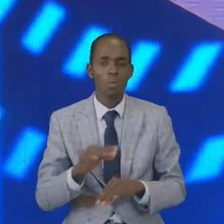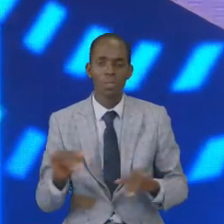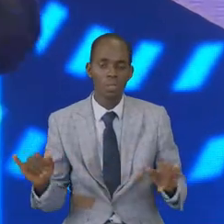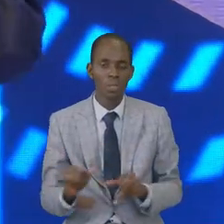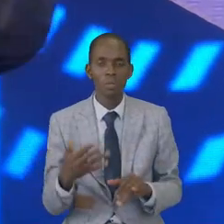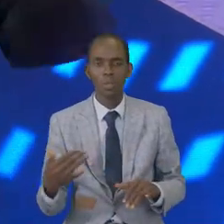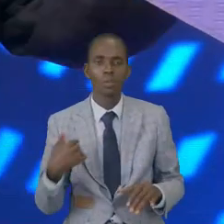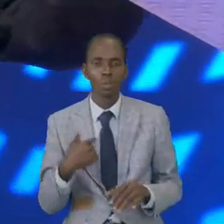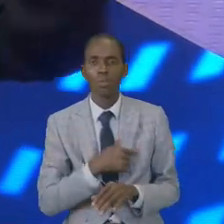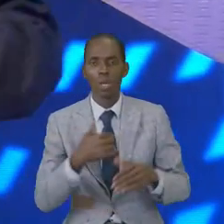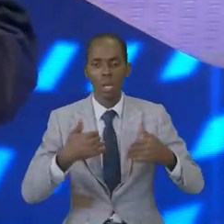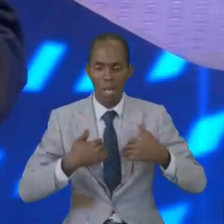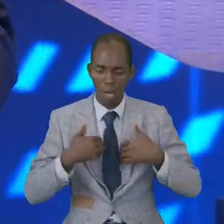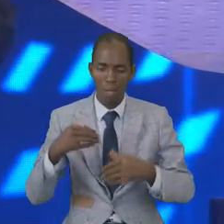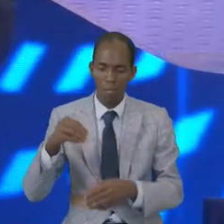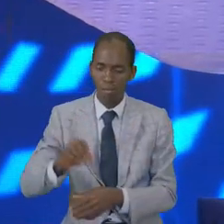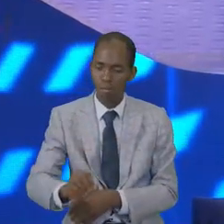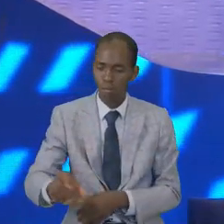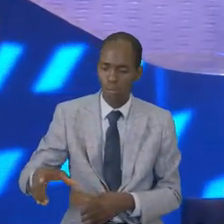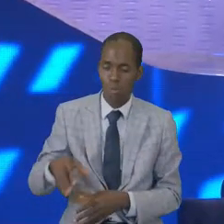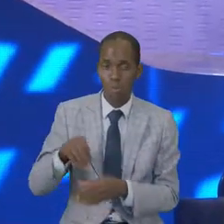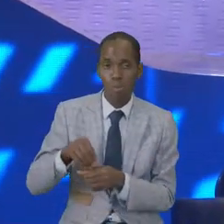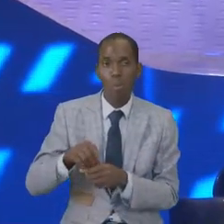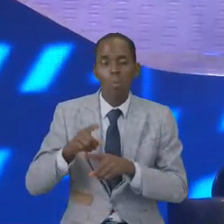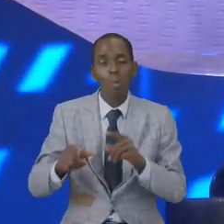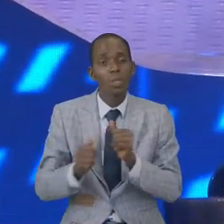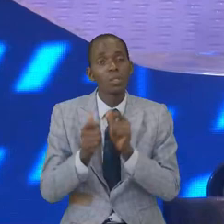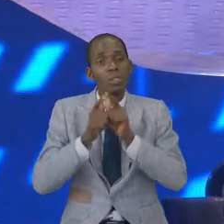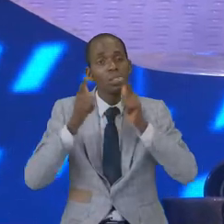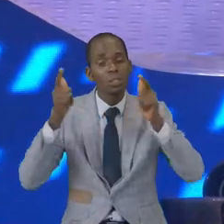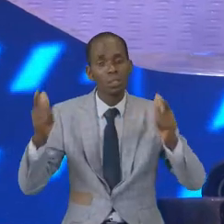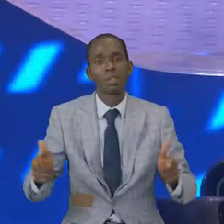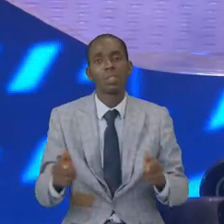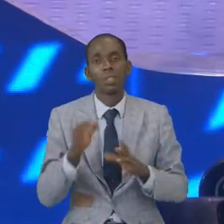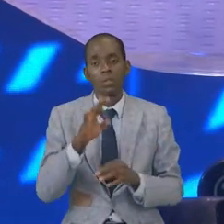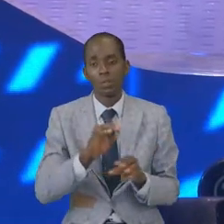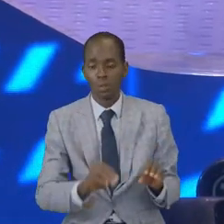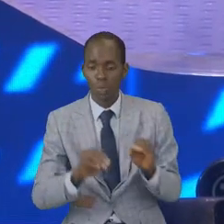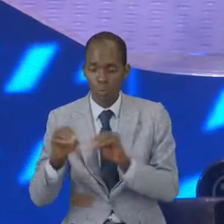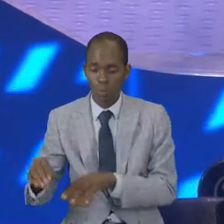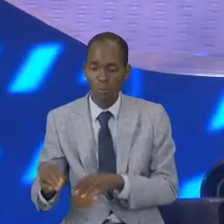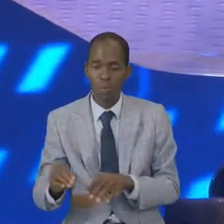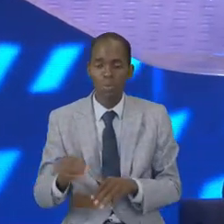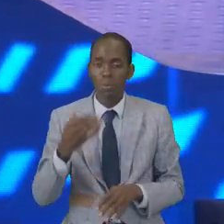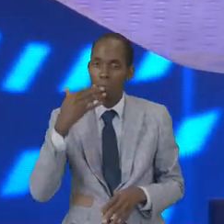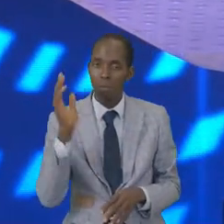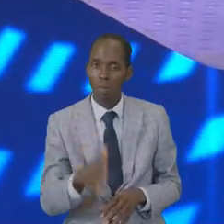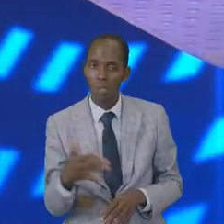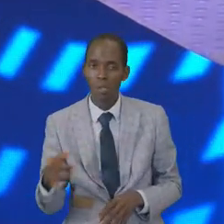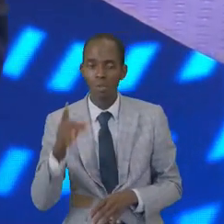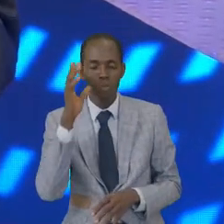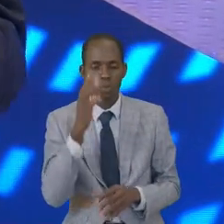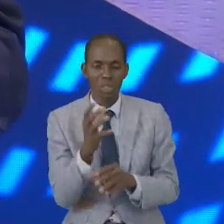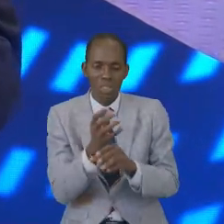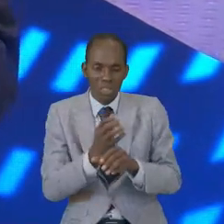sown, but greater in number. When you sow evil, the same kind of evil you will reap,